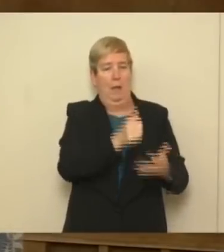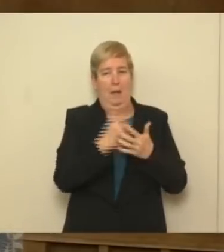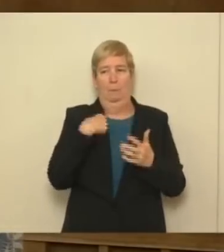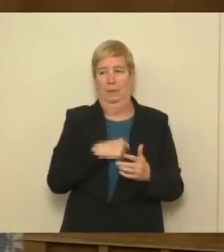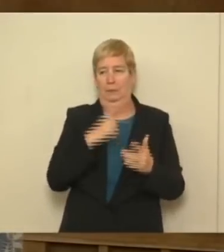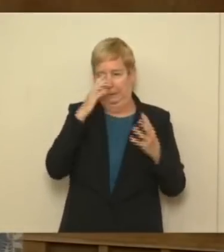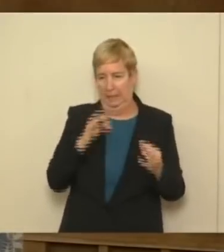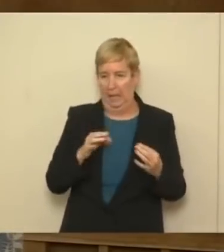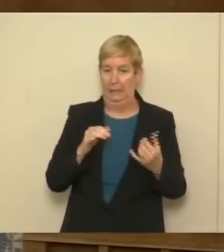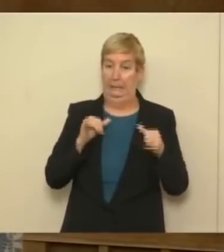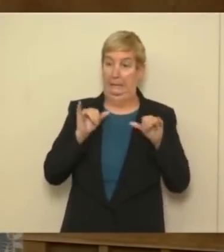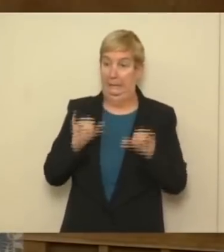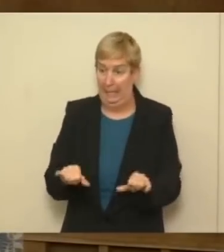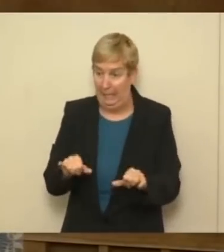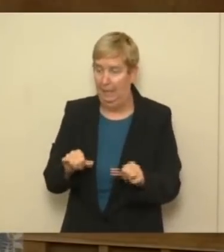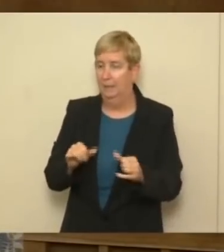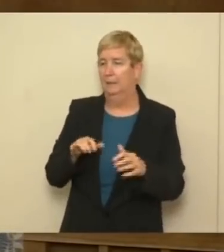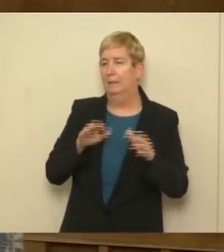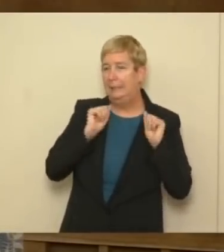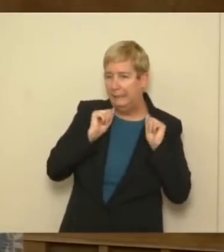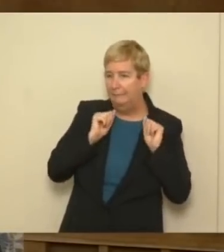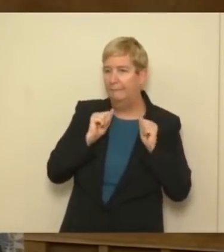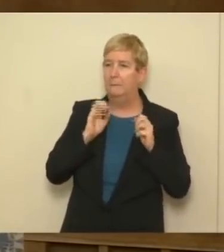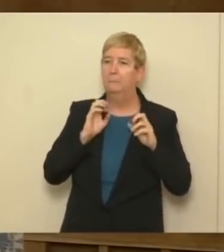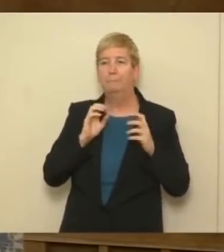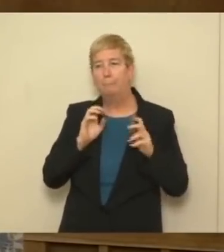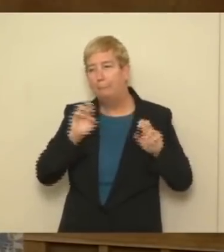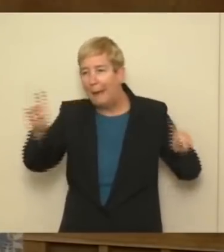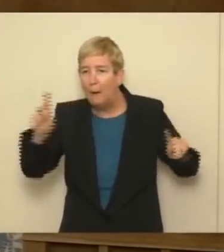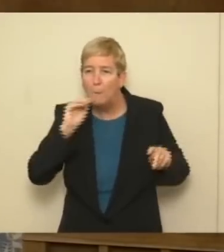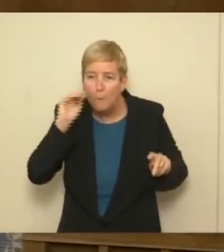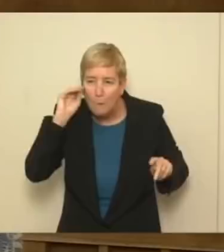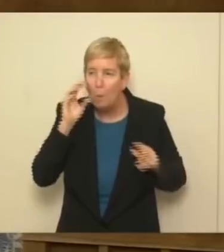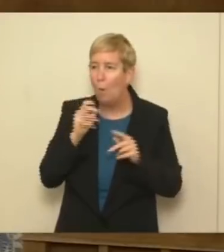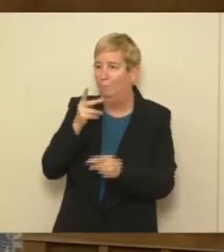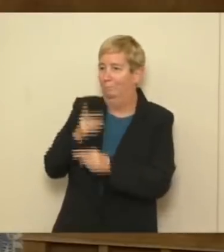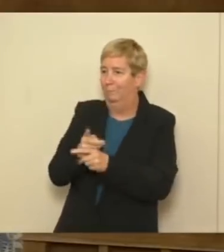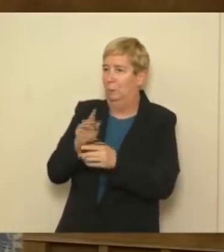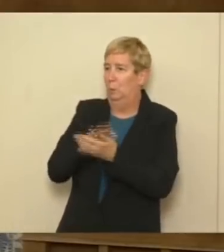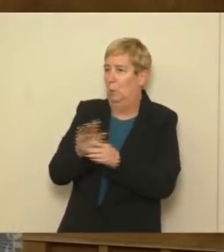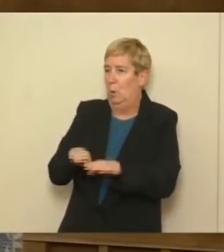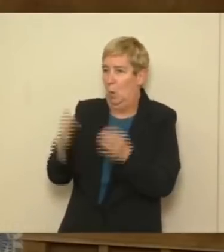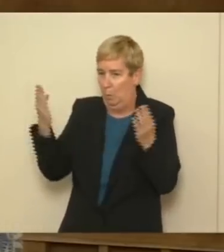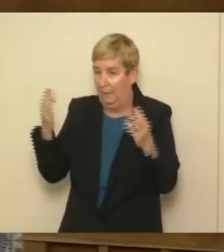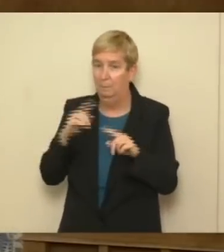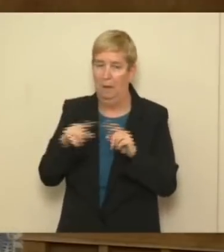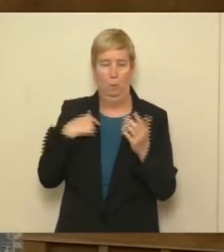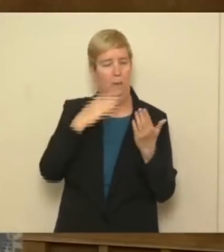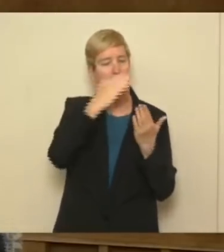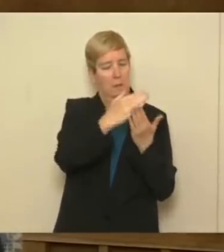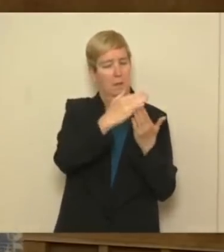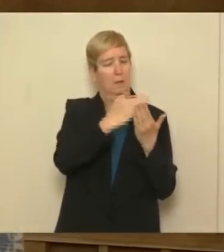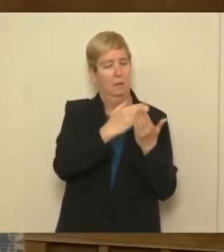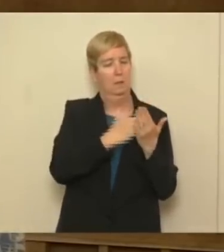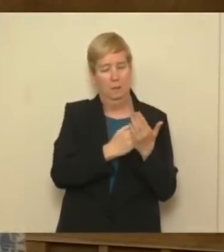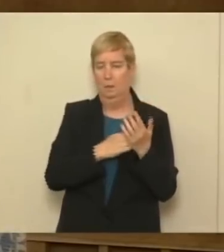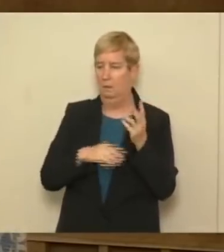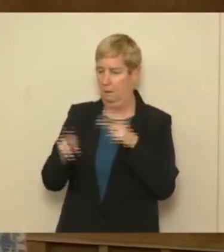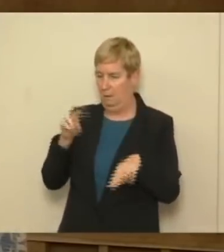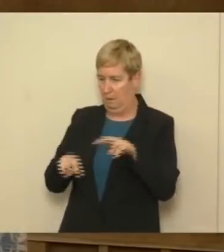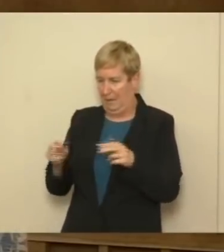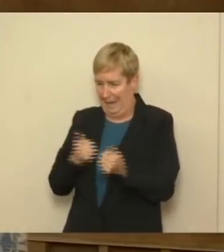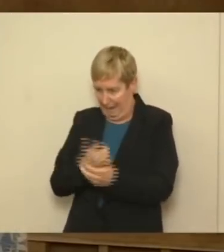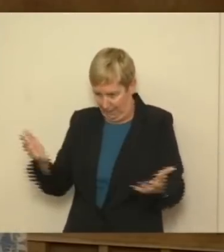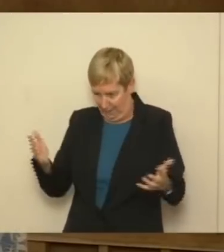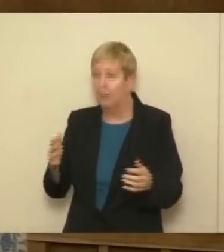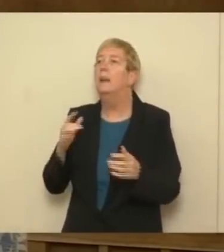detail about some of the modeling that's in place right there. But we're grateful that we have the opportunity to have this discussion with each of you. But in order to